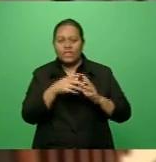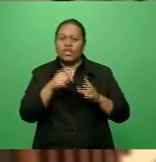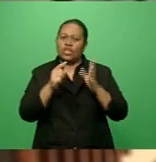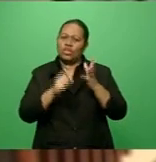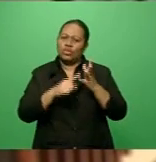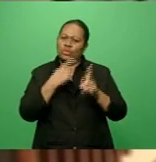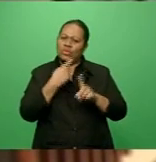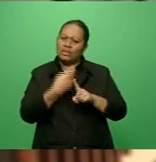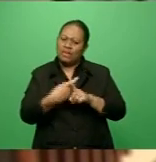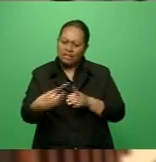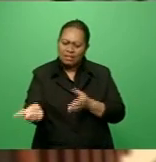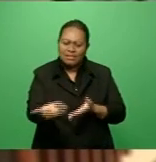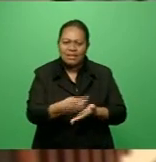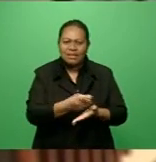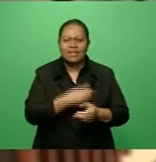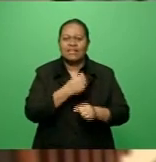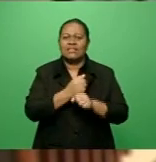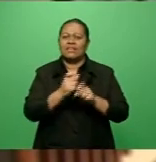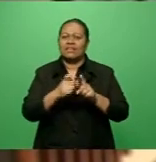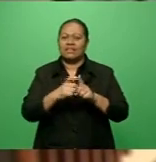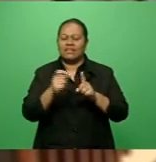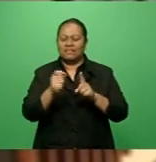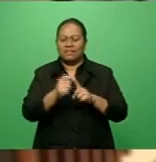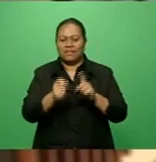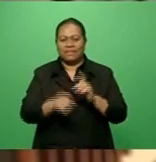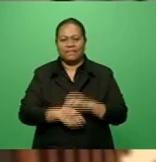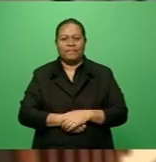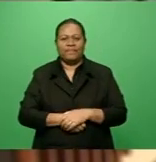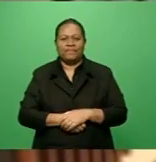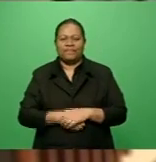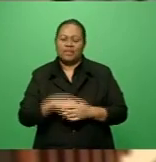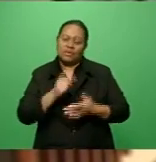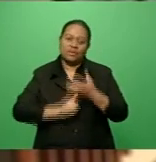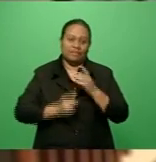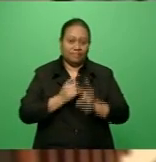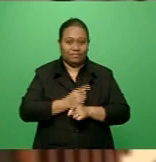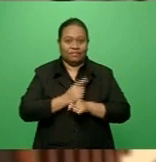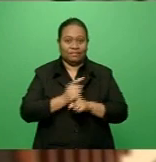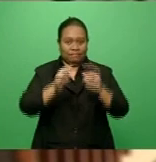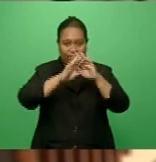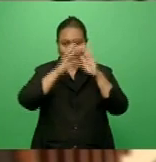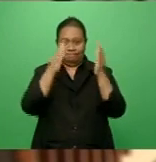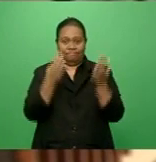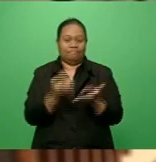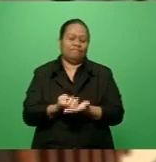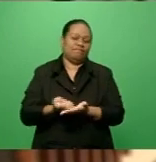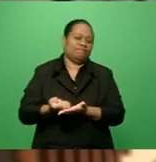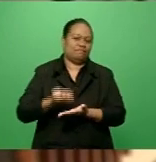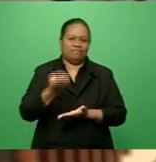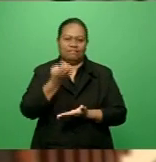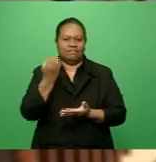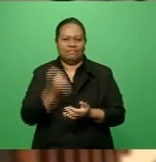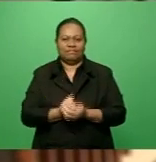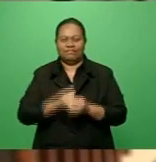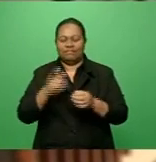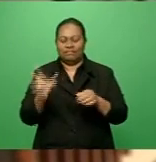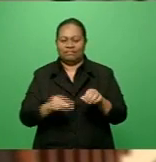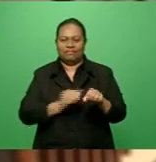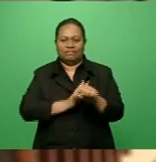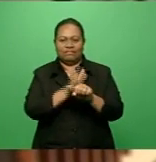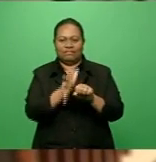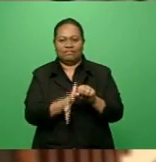GDP data as well as US inflation for further guidance over the global economic recovery from